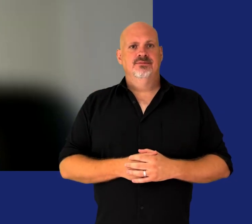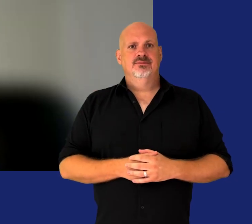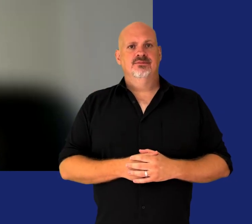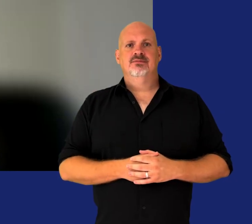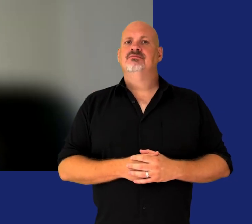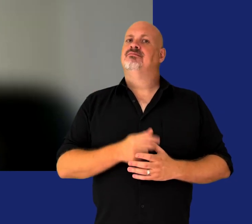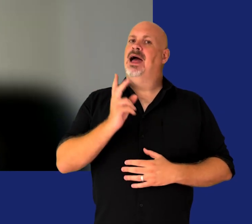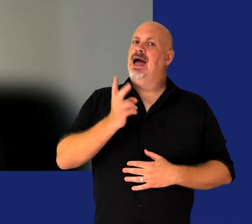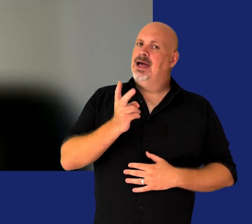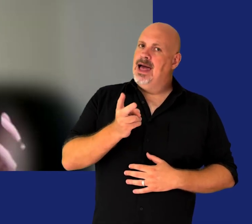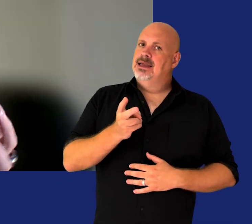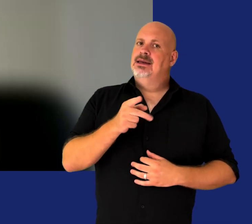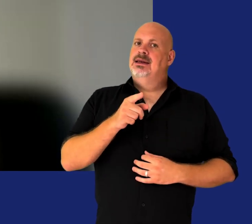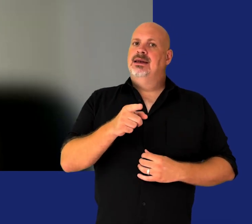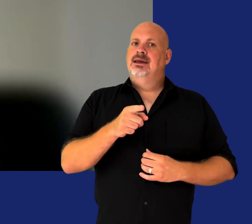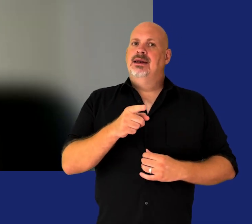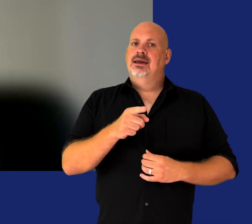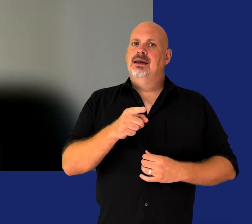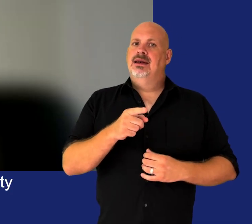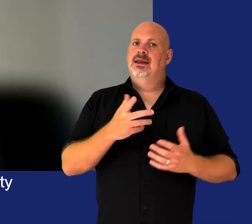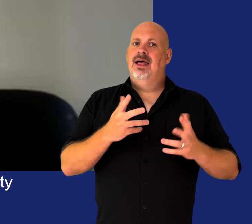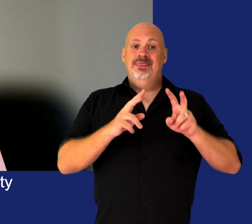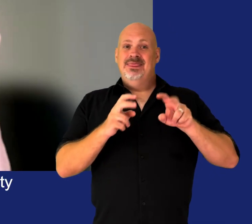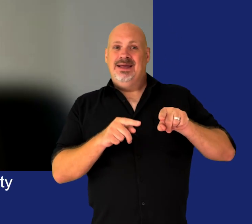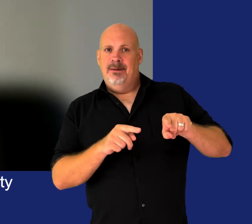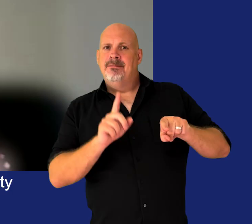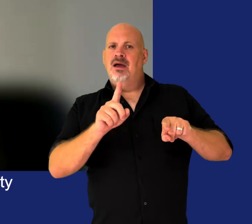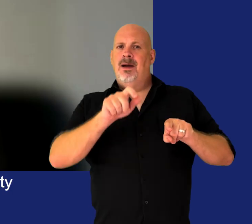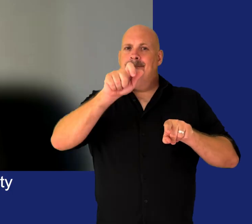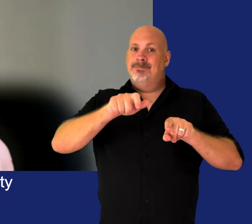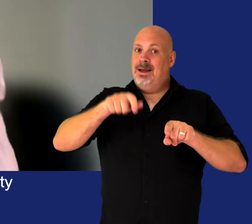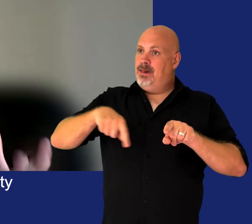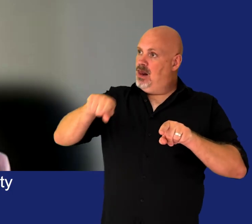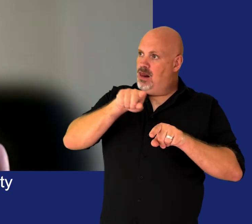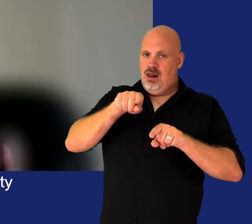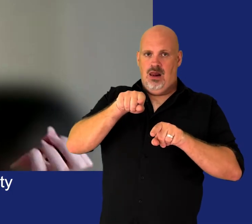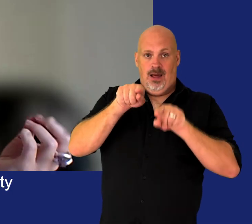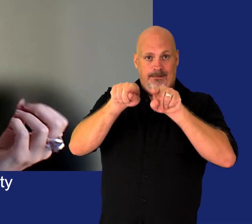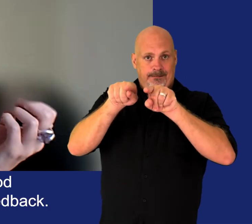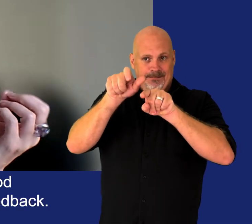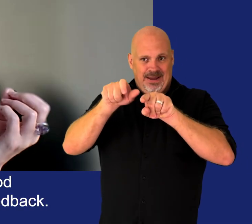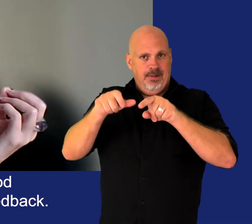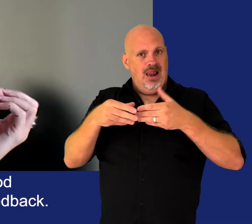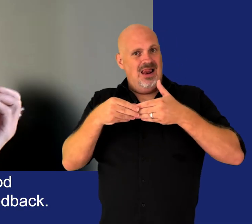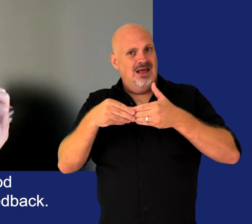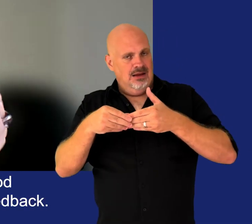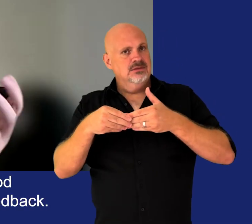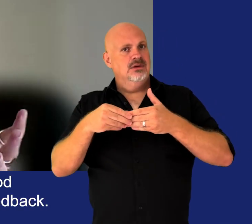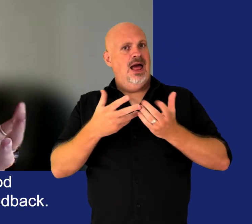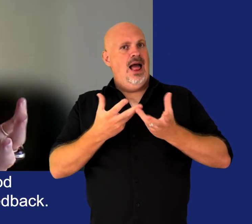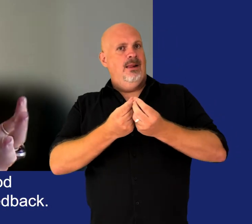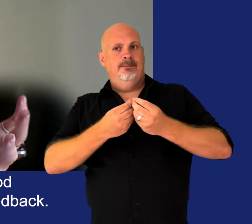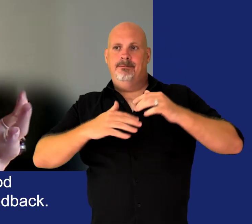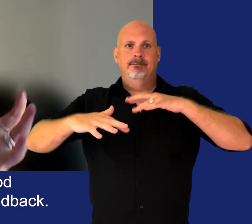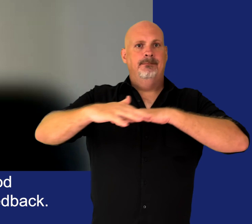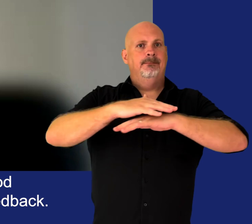So again, there's the themes here, isn't there, about it's the people leading the activity that set the tone. It sounds like what's particularly good